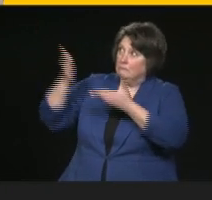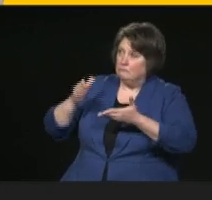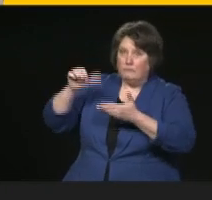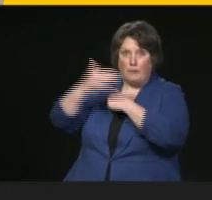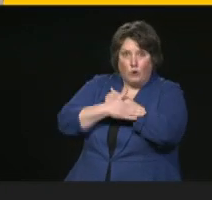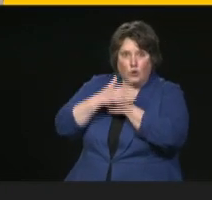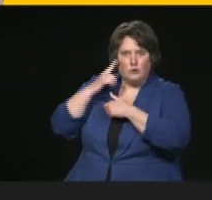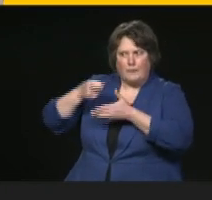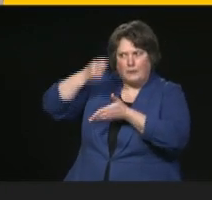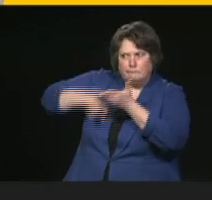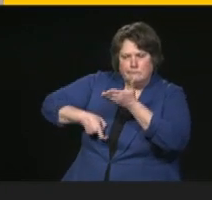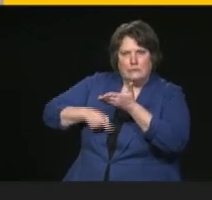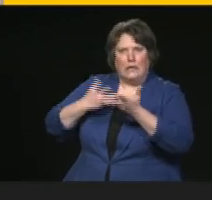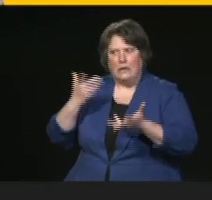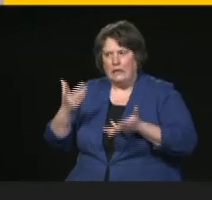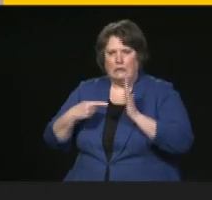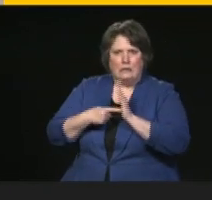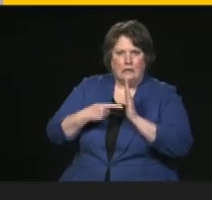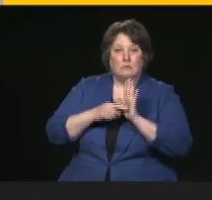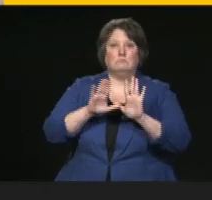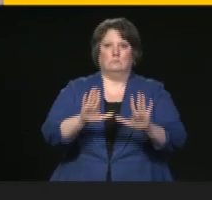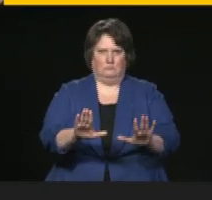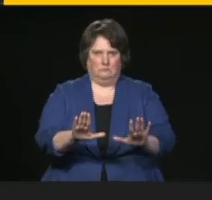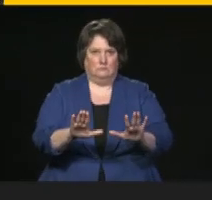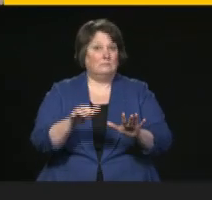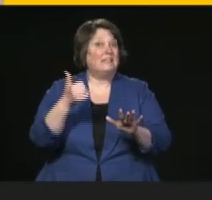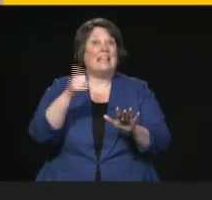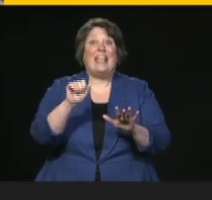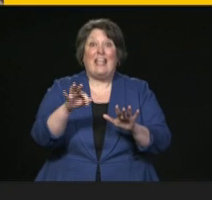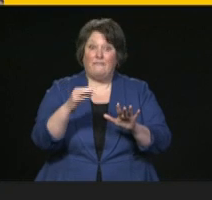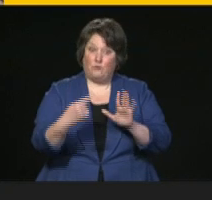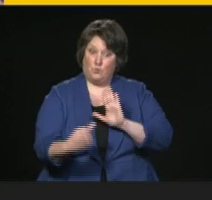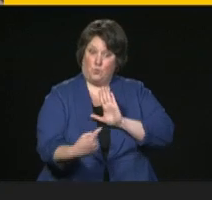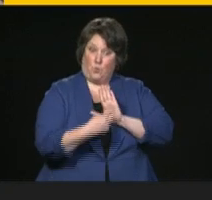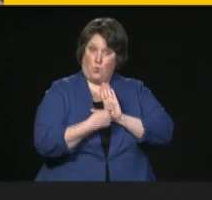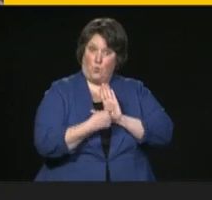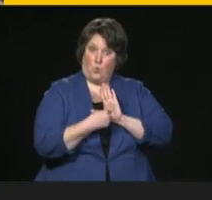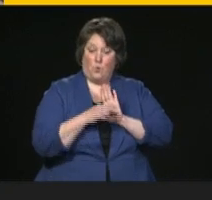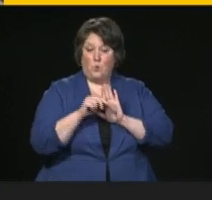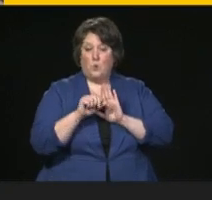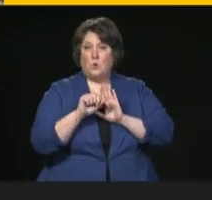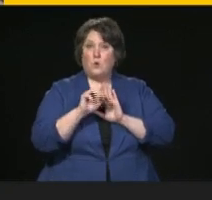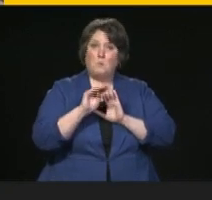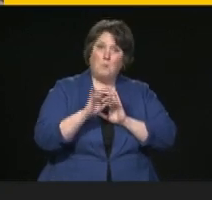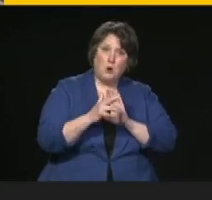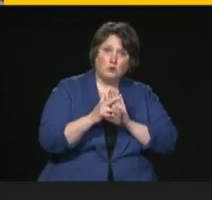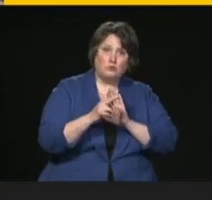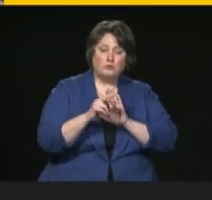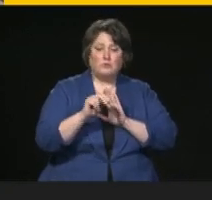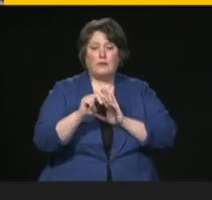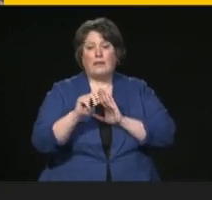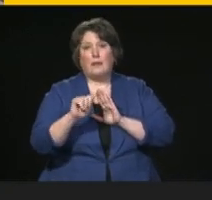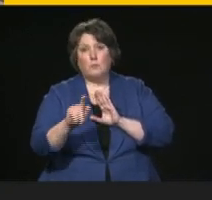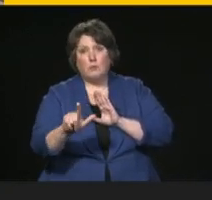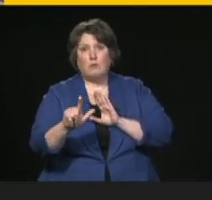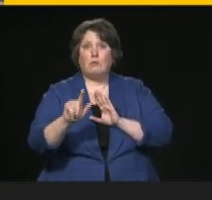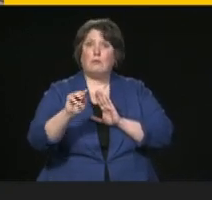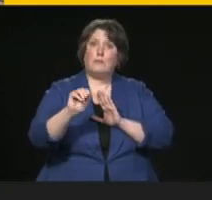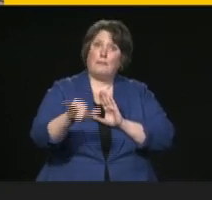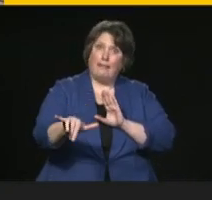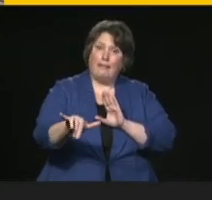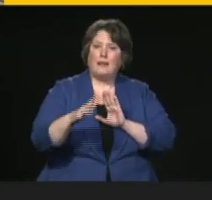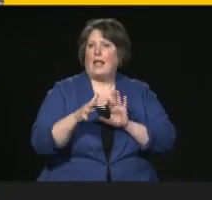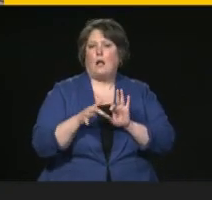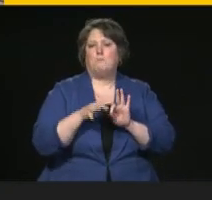at the end of March, in April, in May, are now deferred until the end of June. This measure will leave